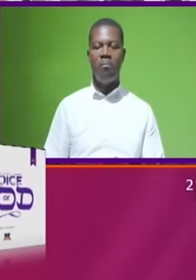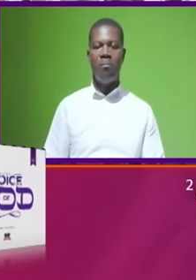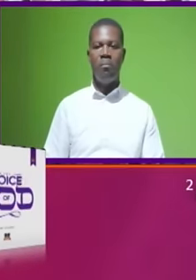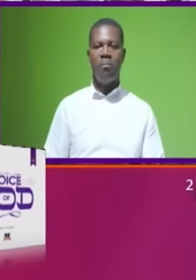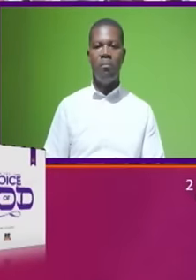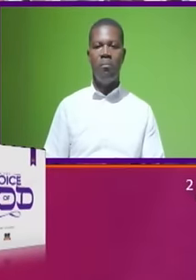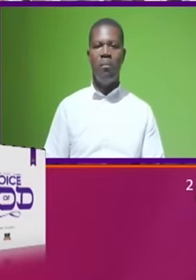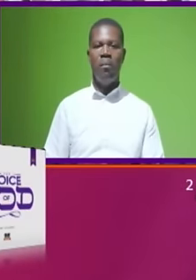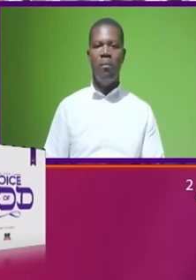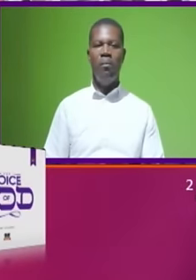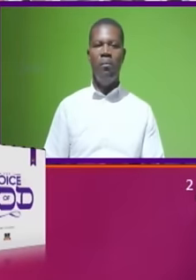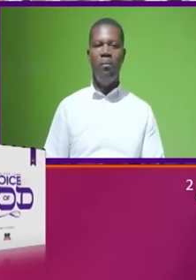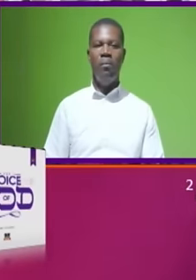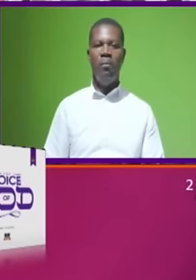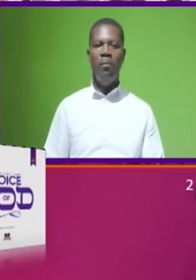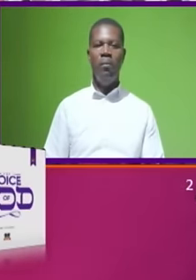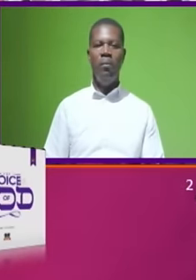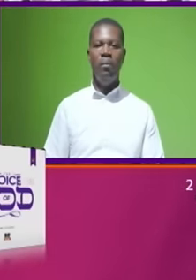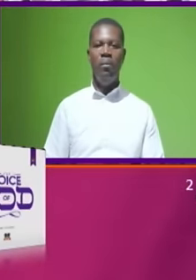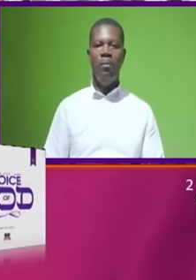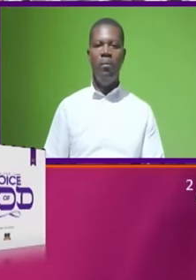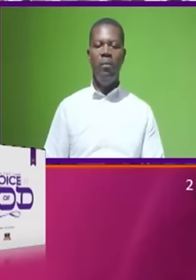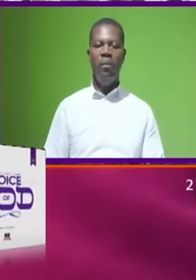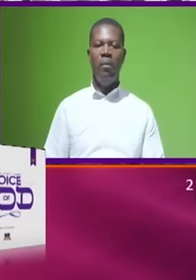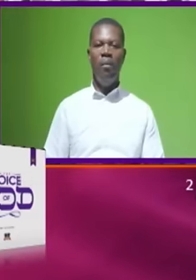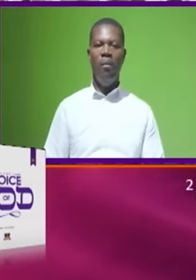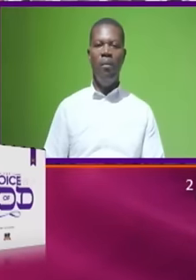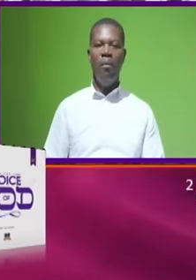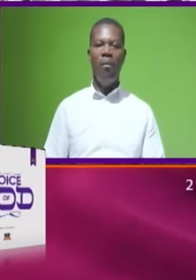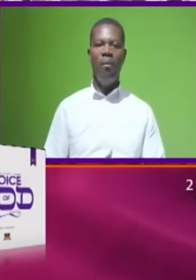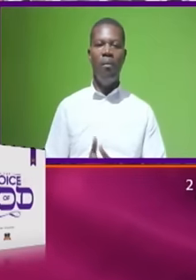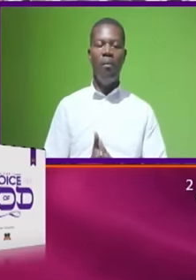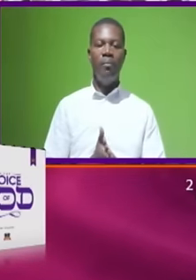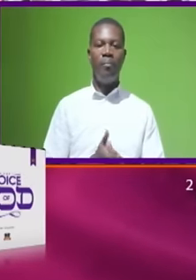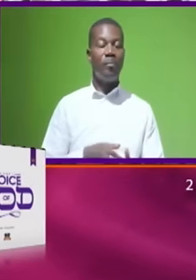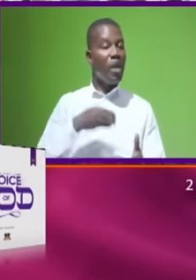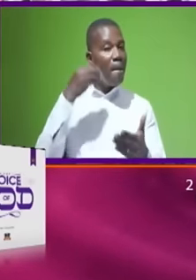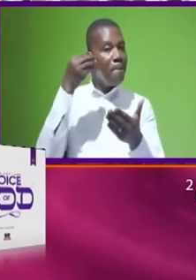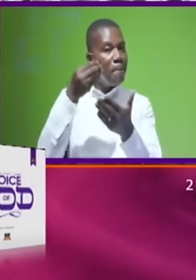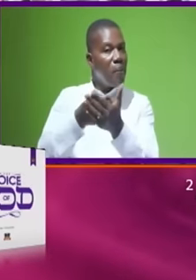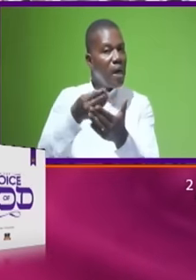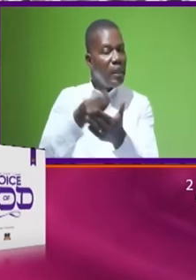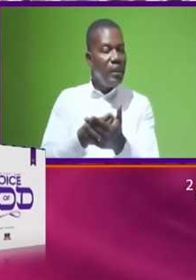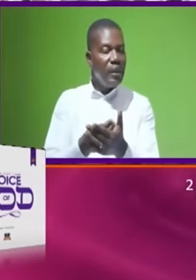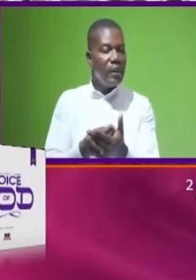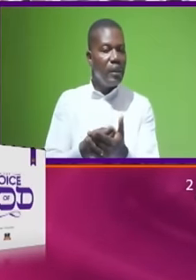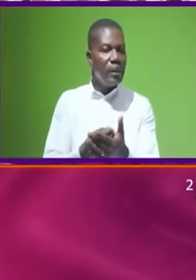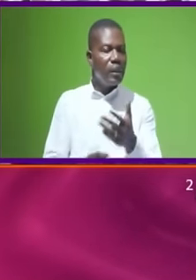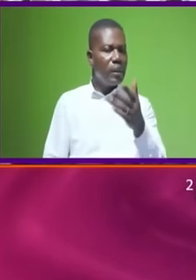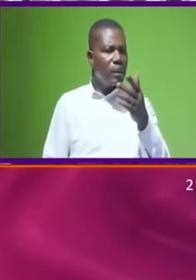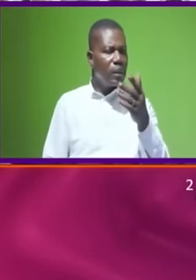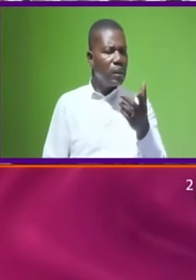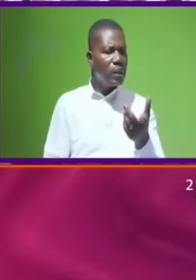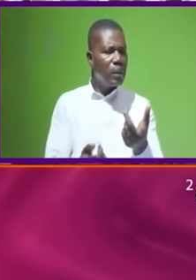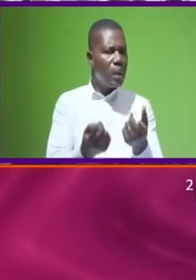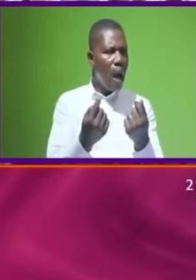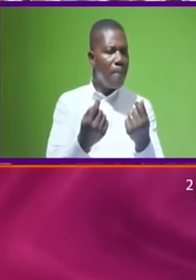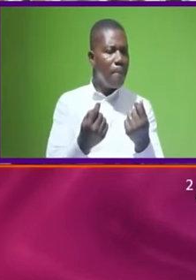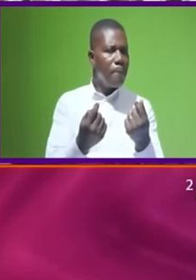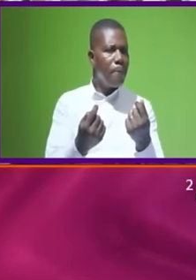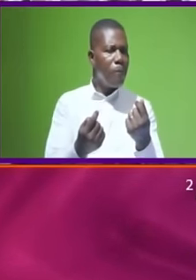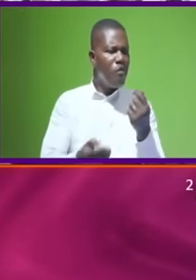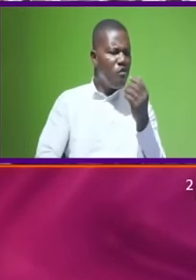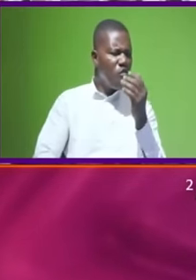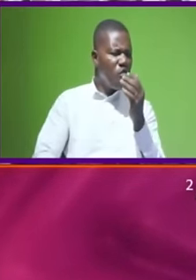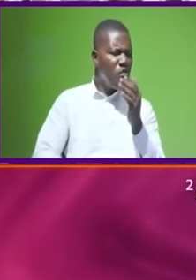will, they decided to go and sell their land to come and give to the needy. But when the money